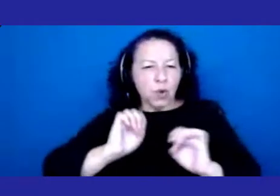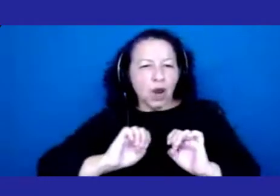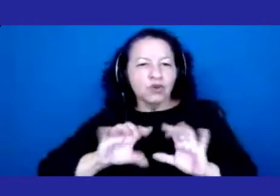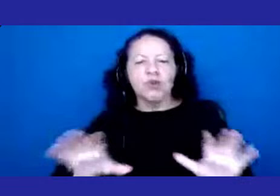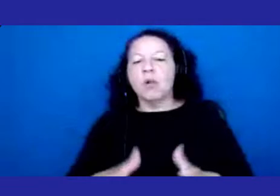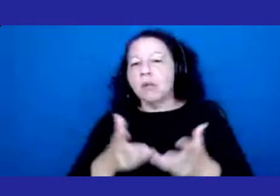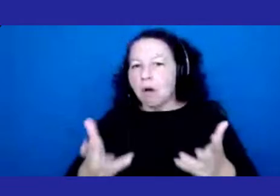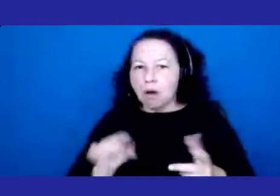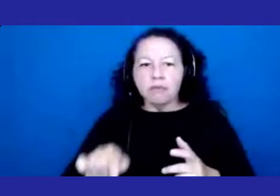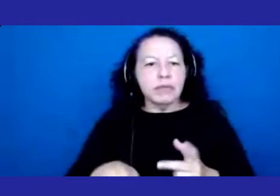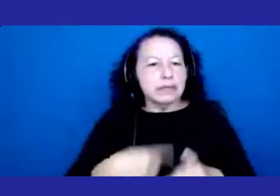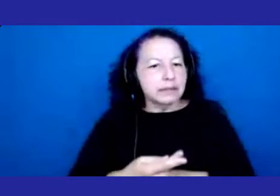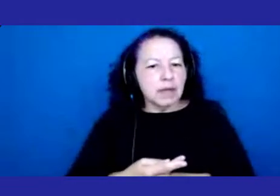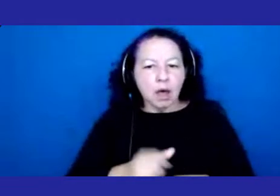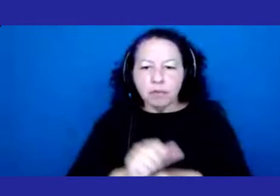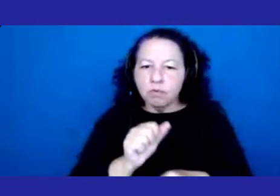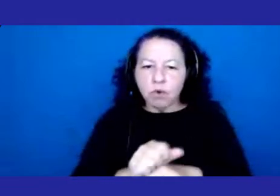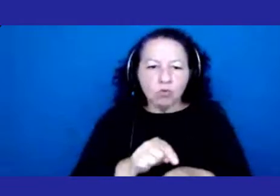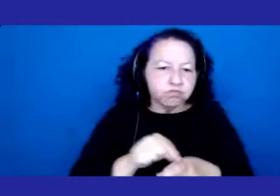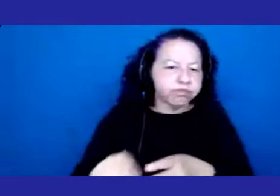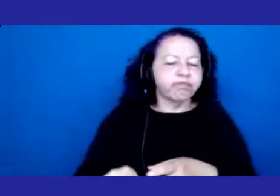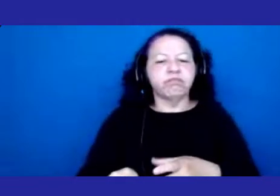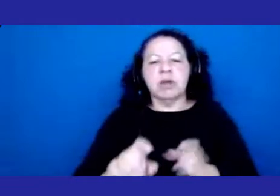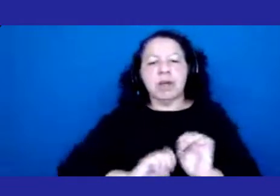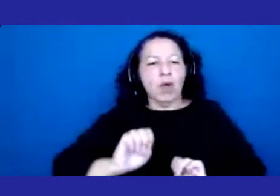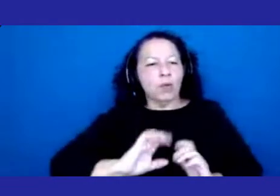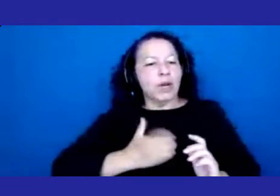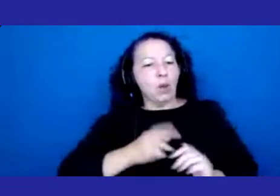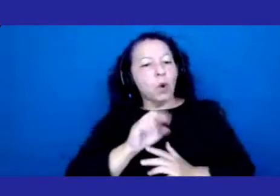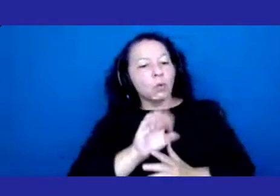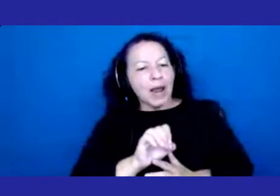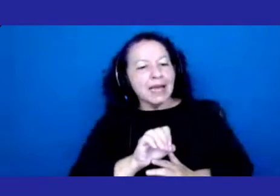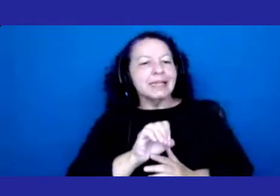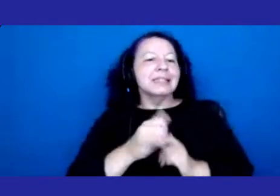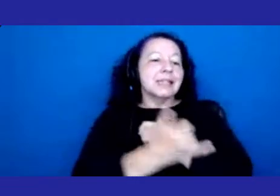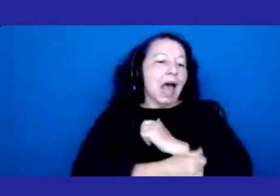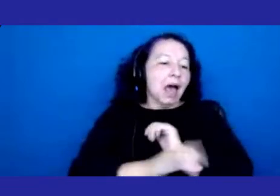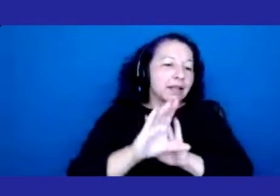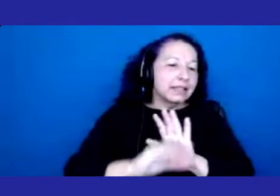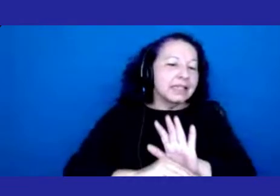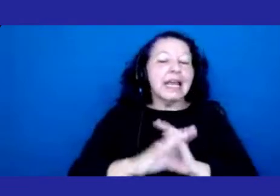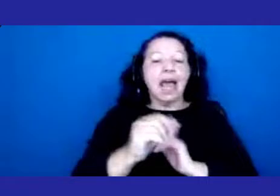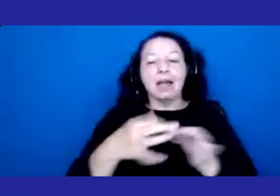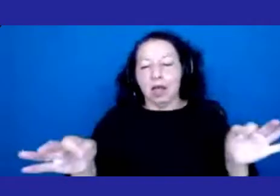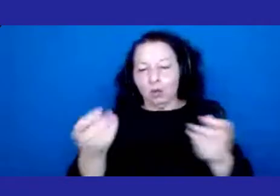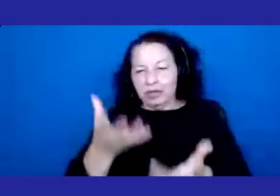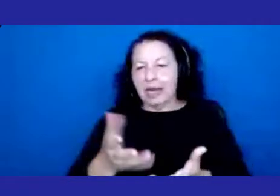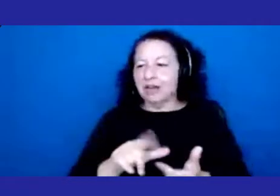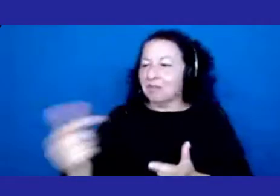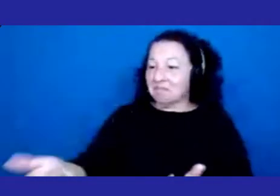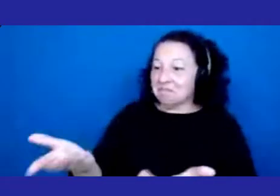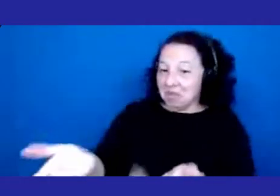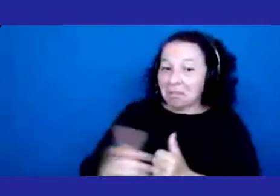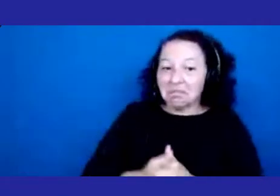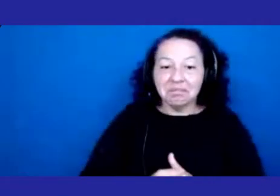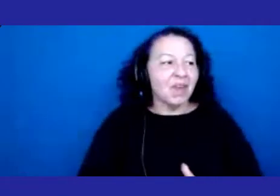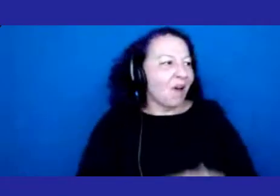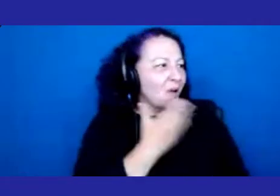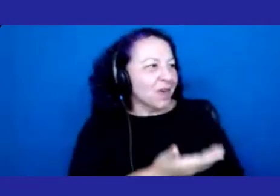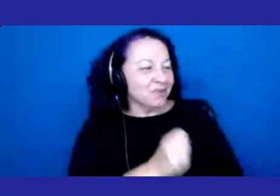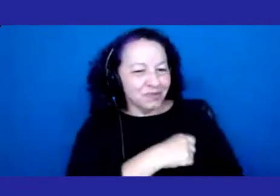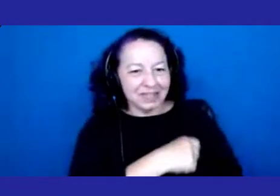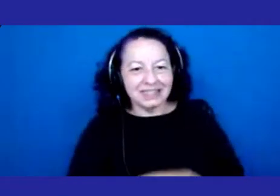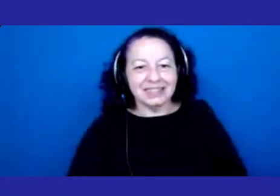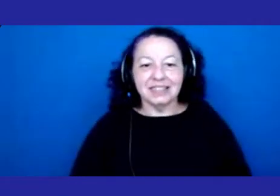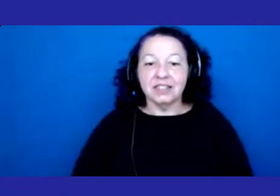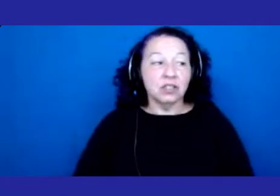on evaluating our race, ethnicity, and language data. So I'll turn it over to Great. Carolyn. Thank you. And do you need me to? No, we're